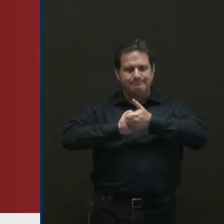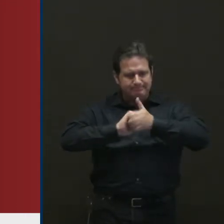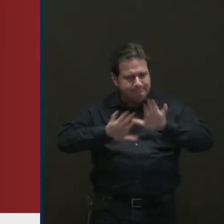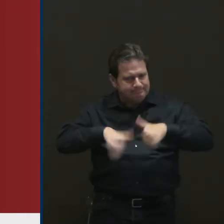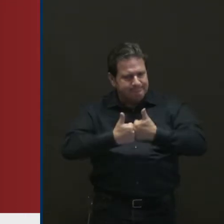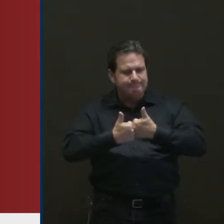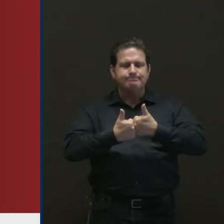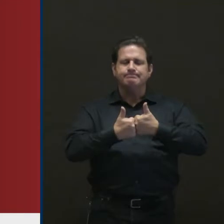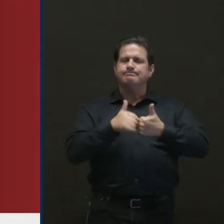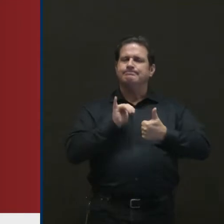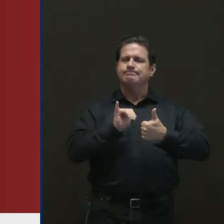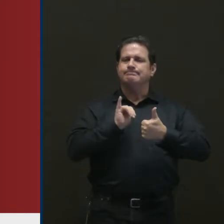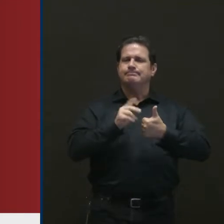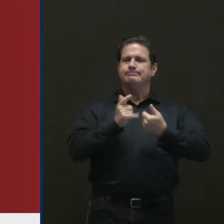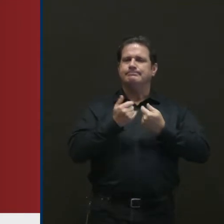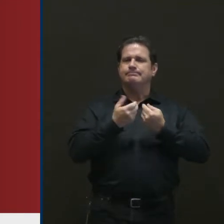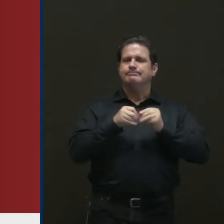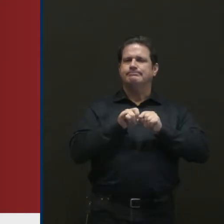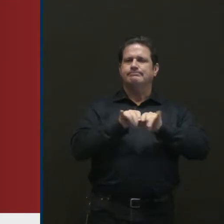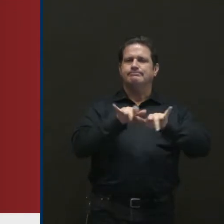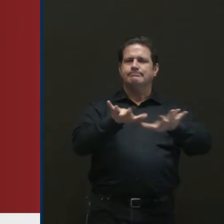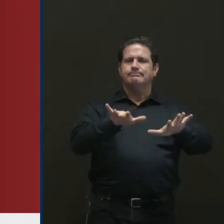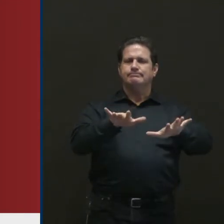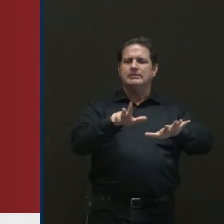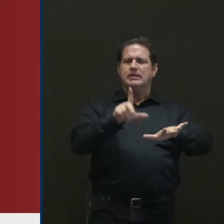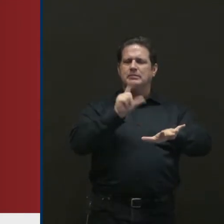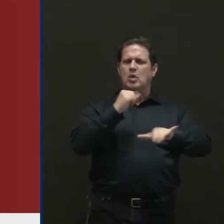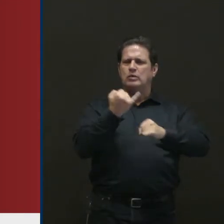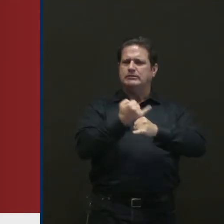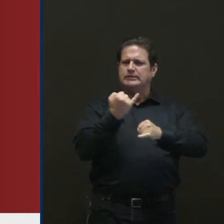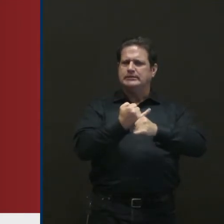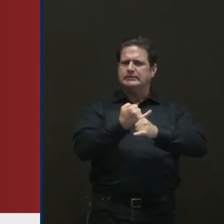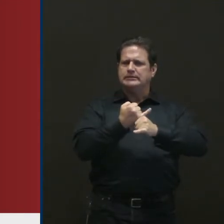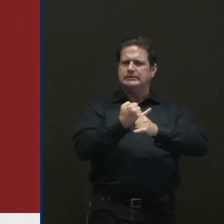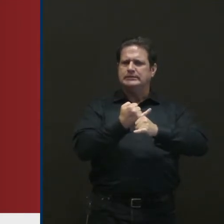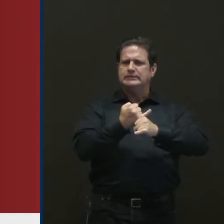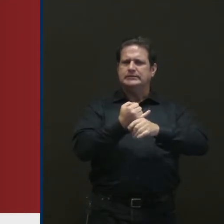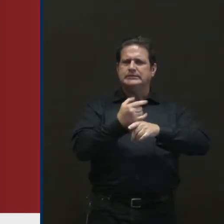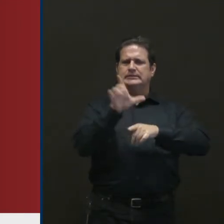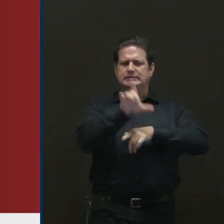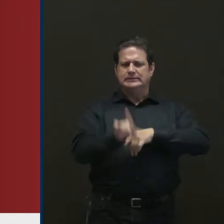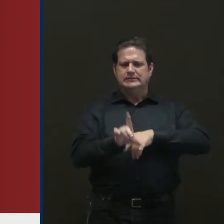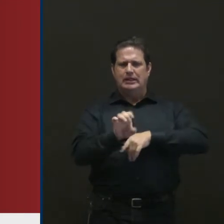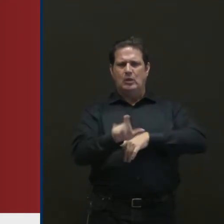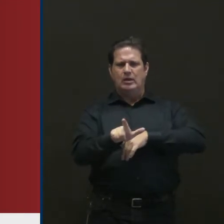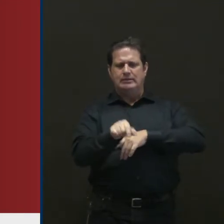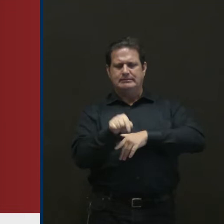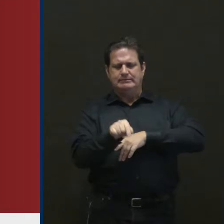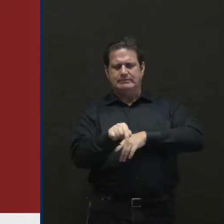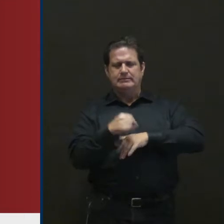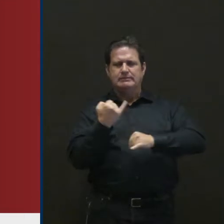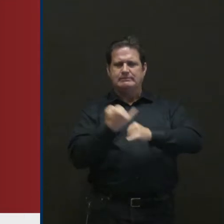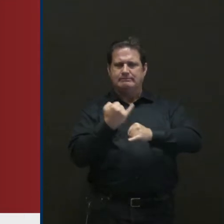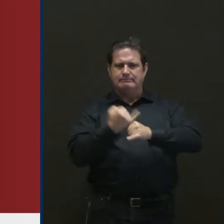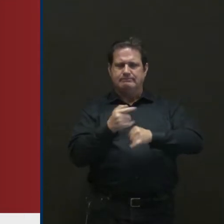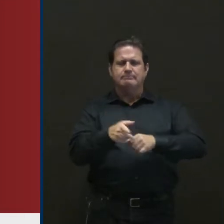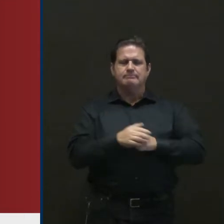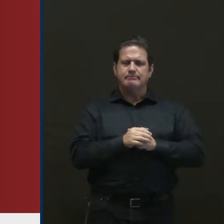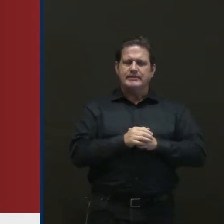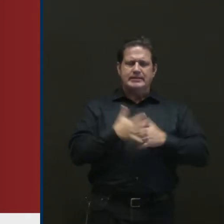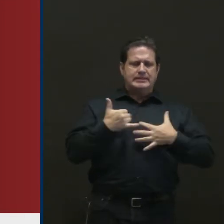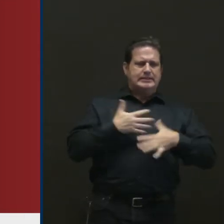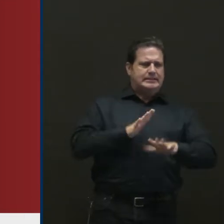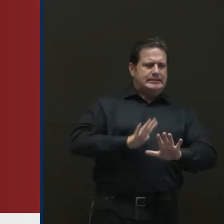challenge with the outbreak in the poultry industry in the lower part of our state, something that obviously we did fear